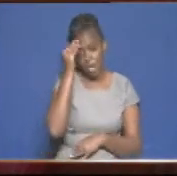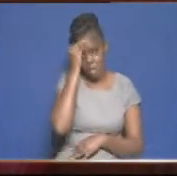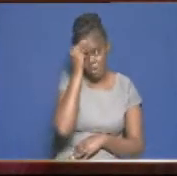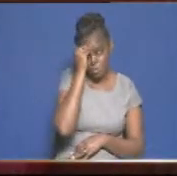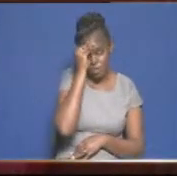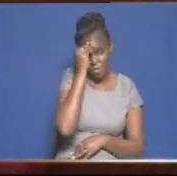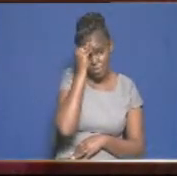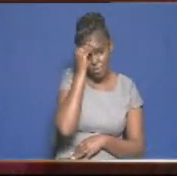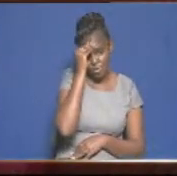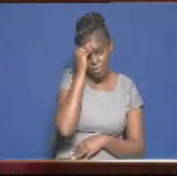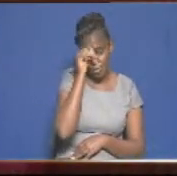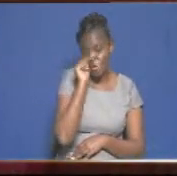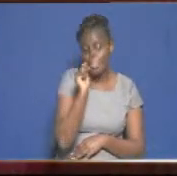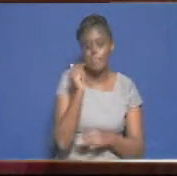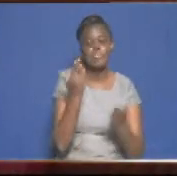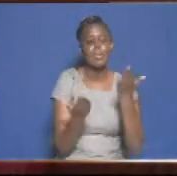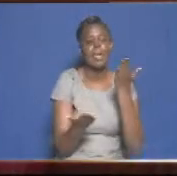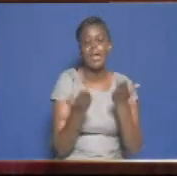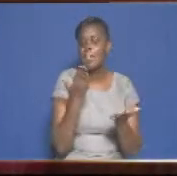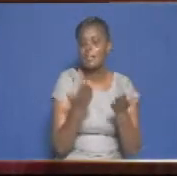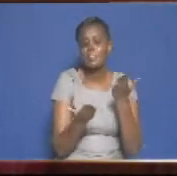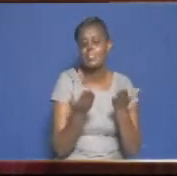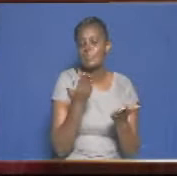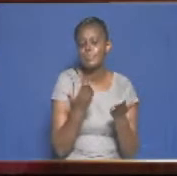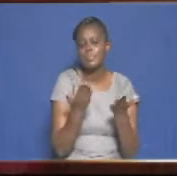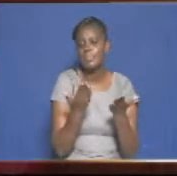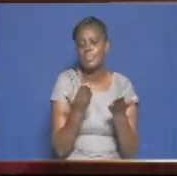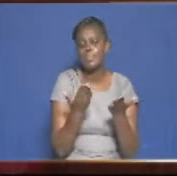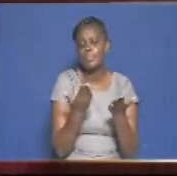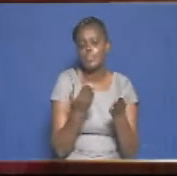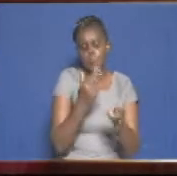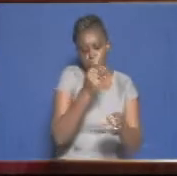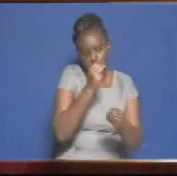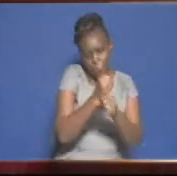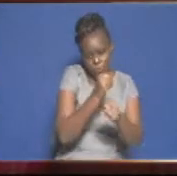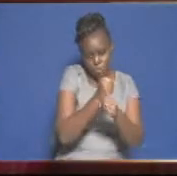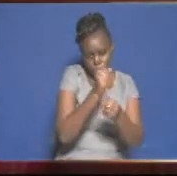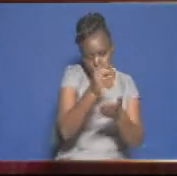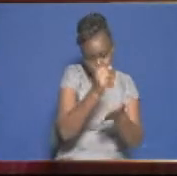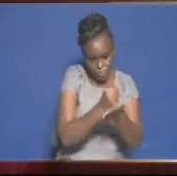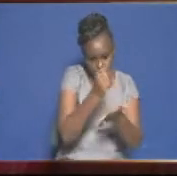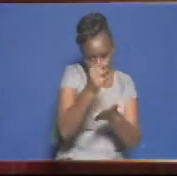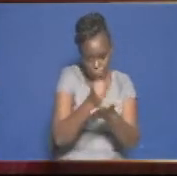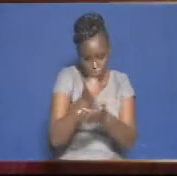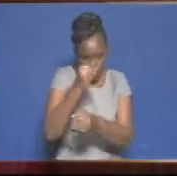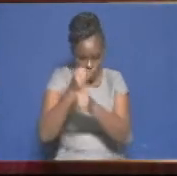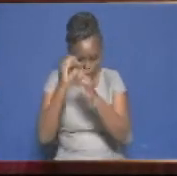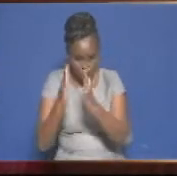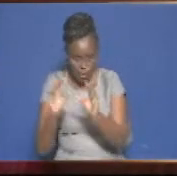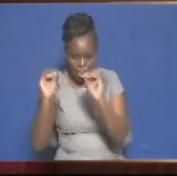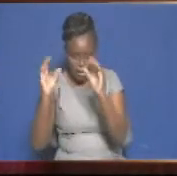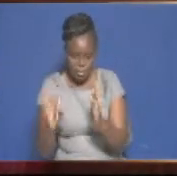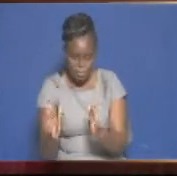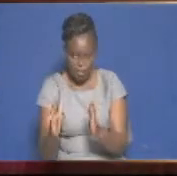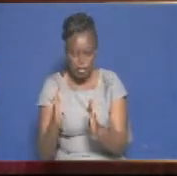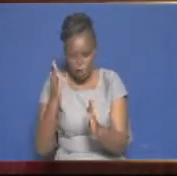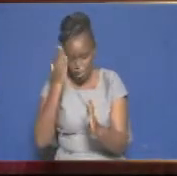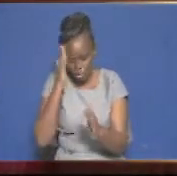Speaker, these estimates have given employment of teachers. We know there is a